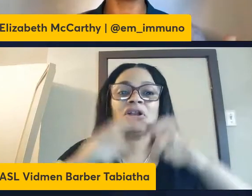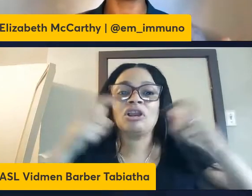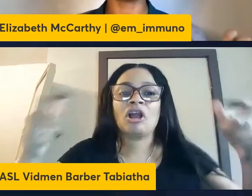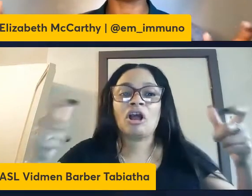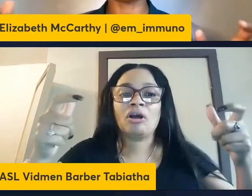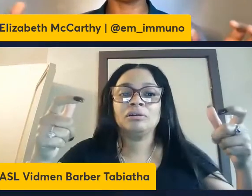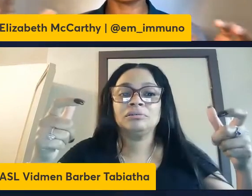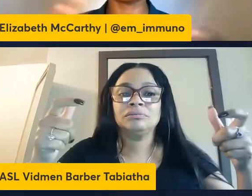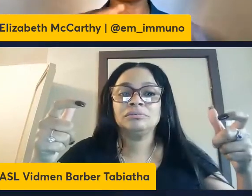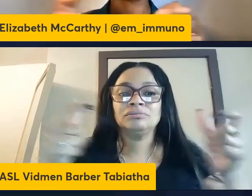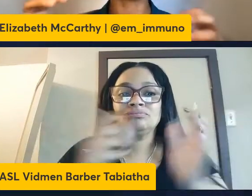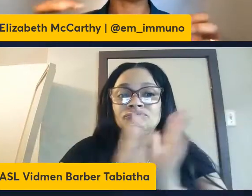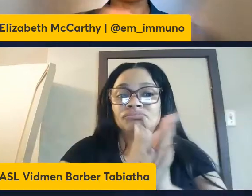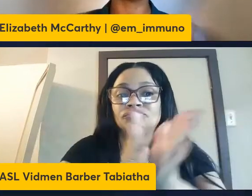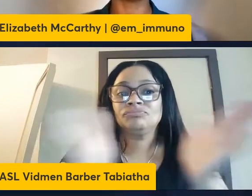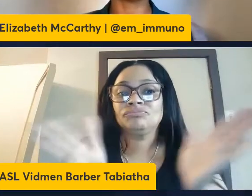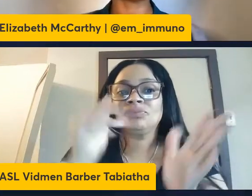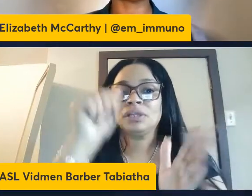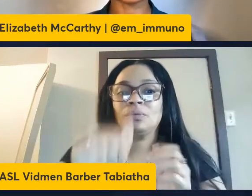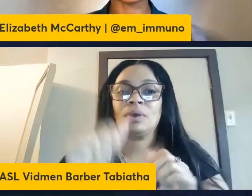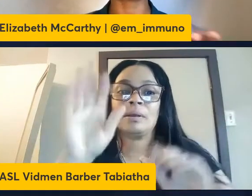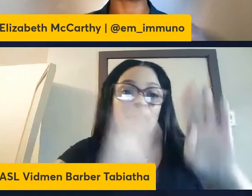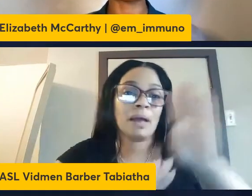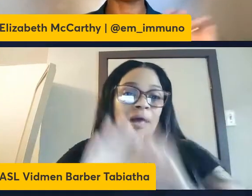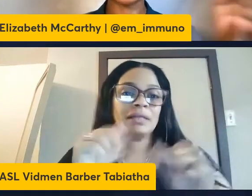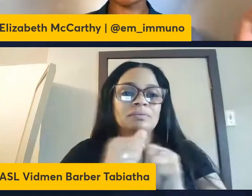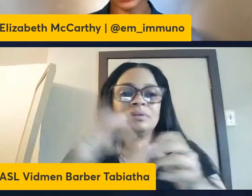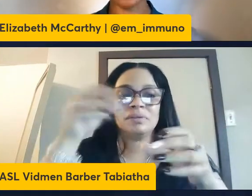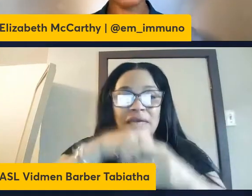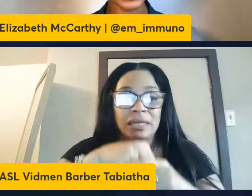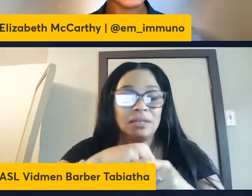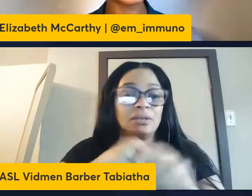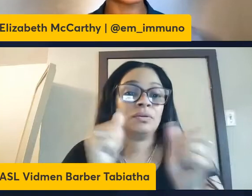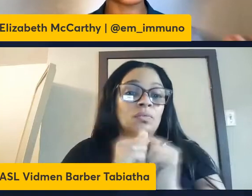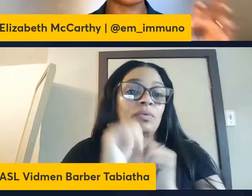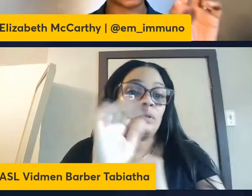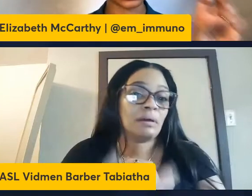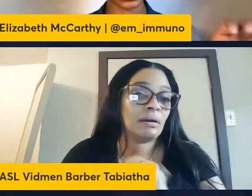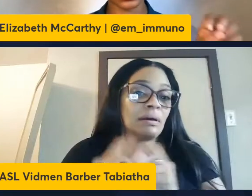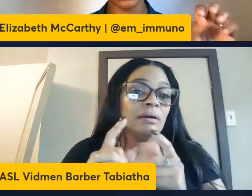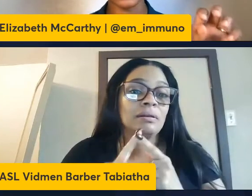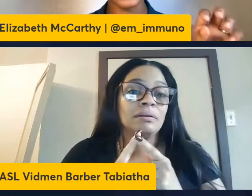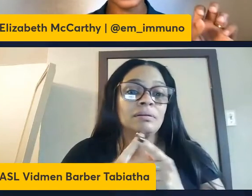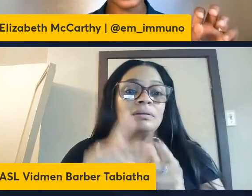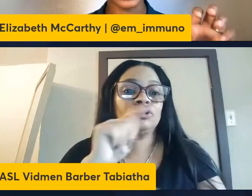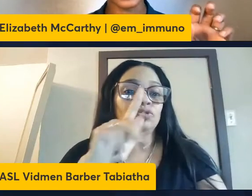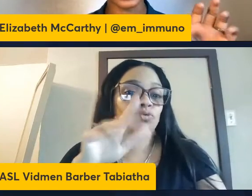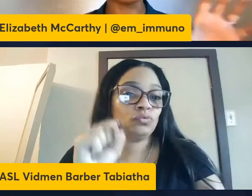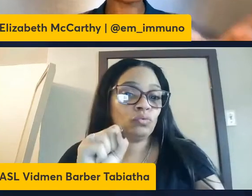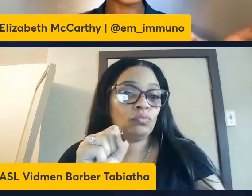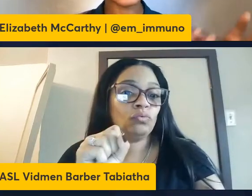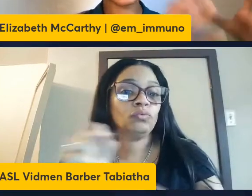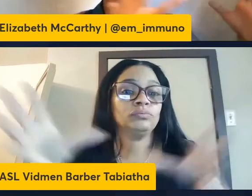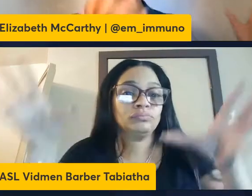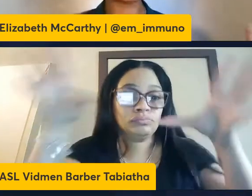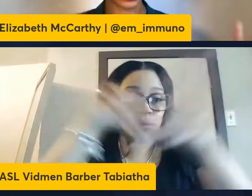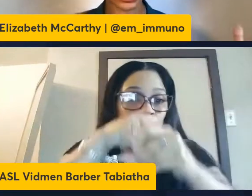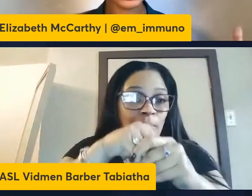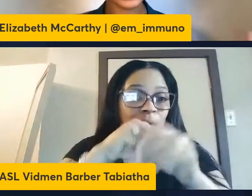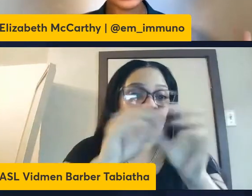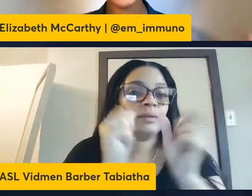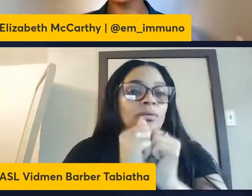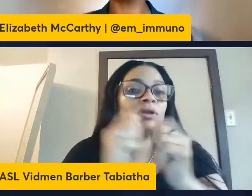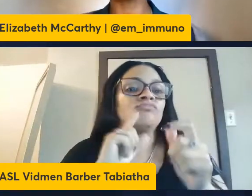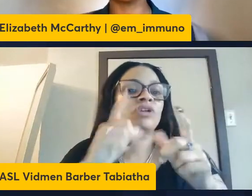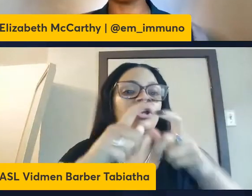that, then we think of biology within that. I really think of like bioinformatics as sort of like tool applying to like very